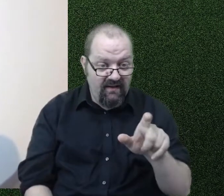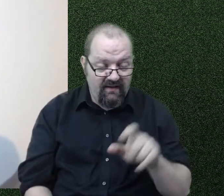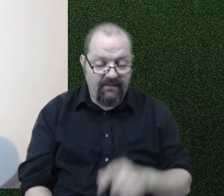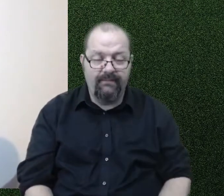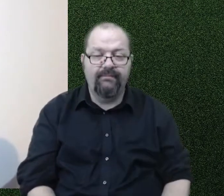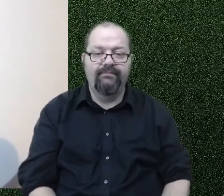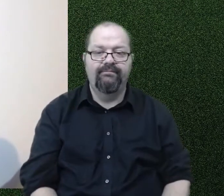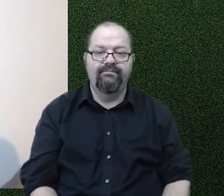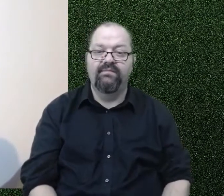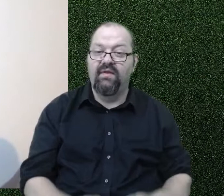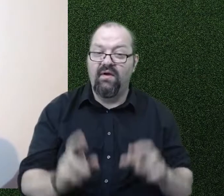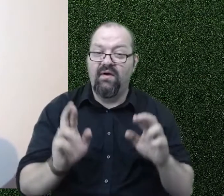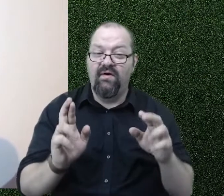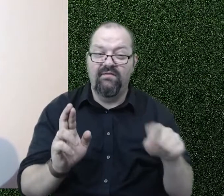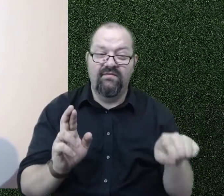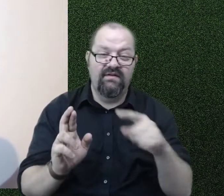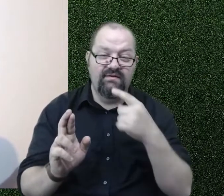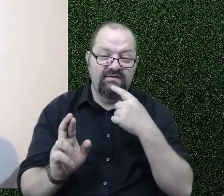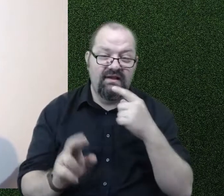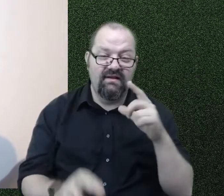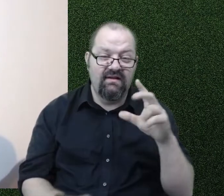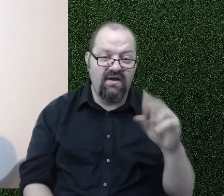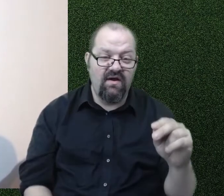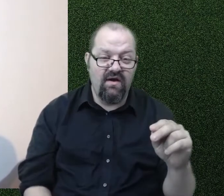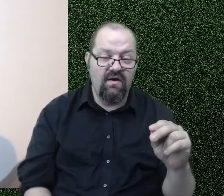I hope you said no.